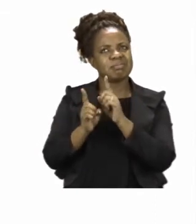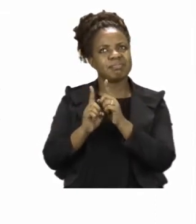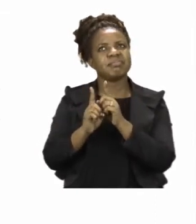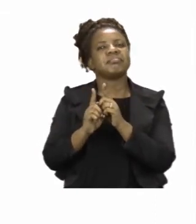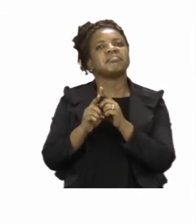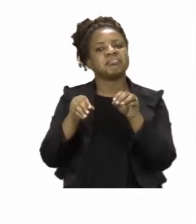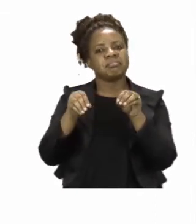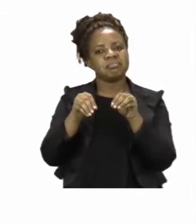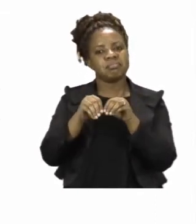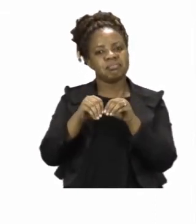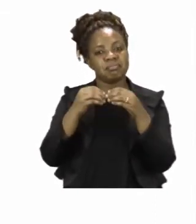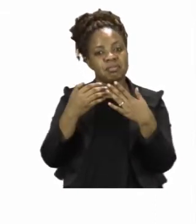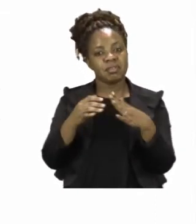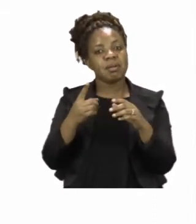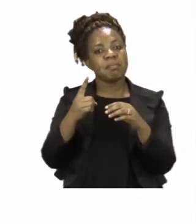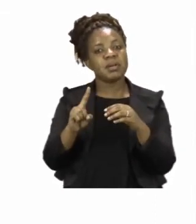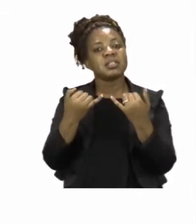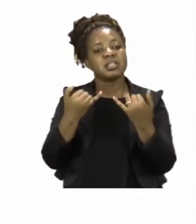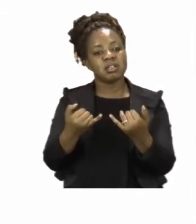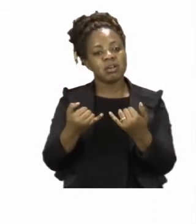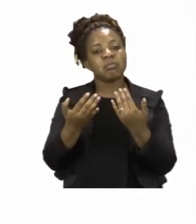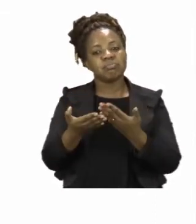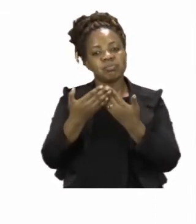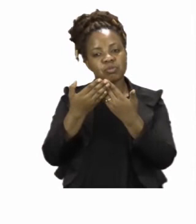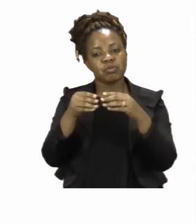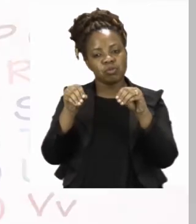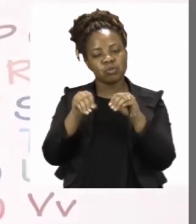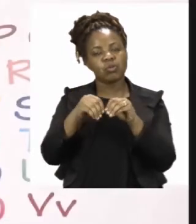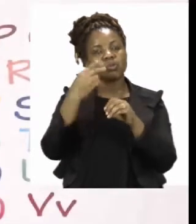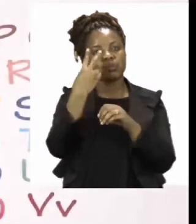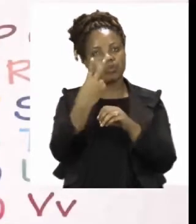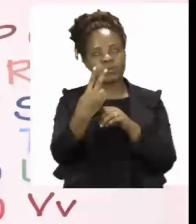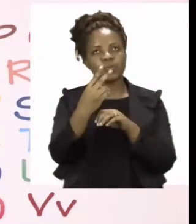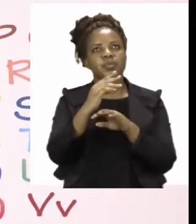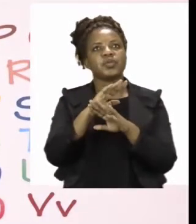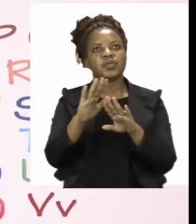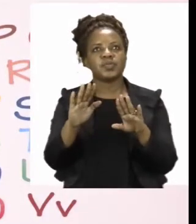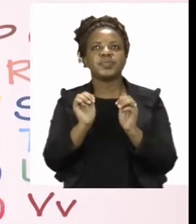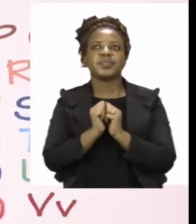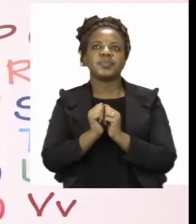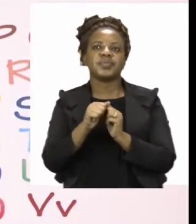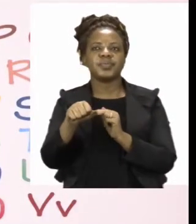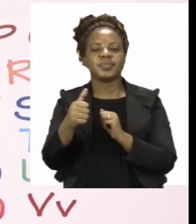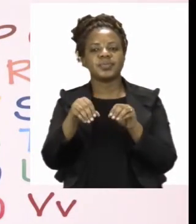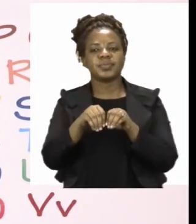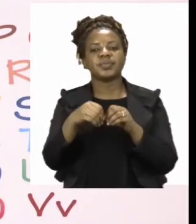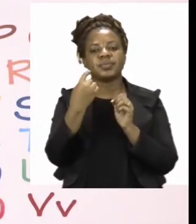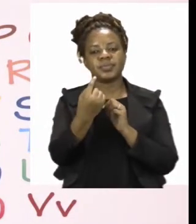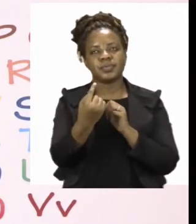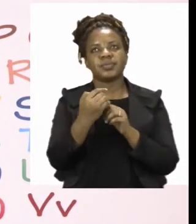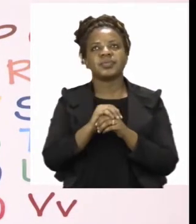and autumn. And before we get into any lessons, boys and girls, we need to